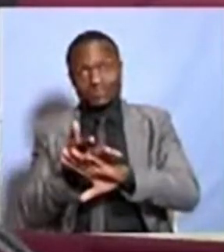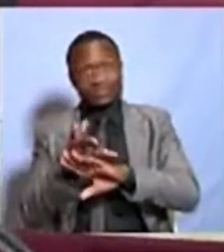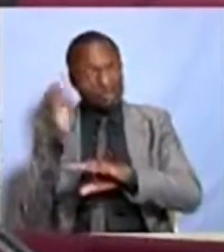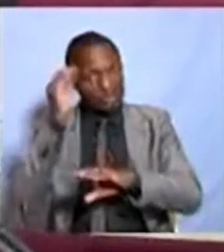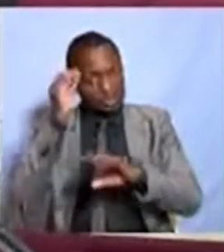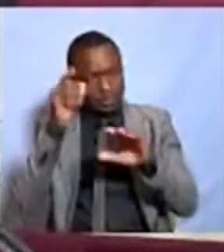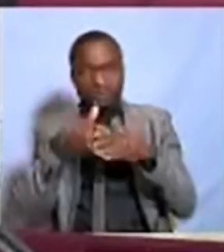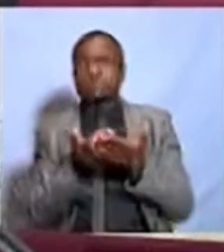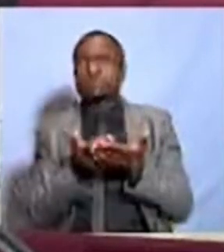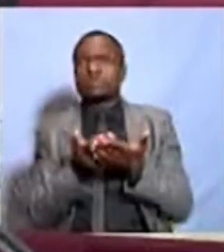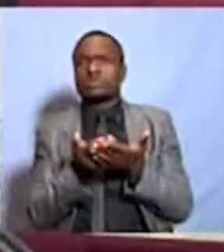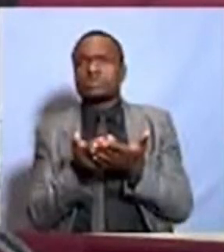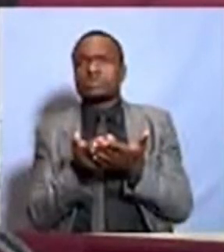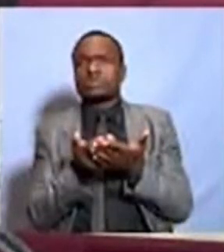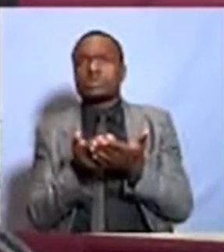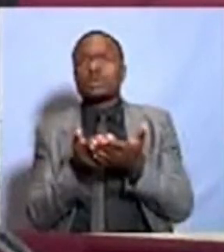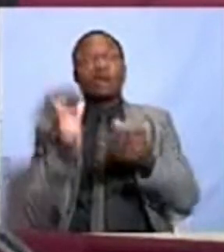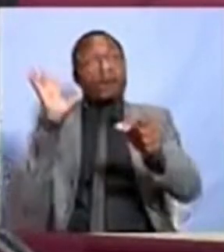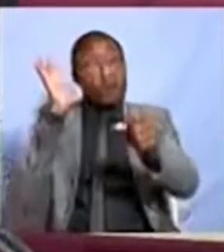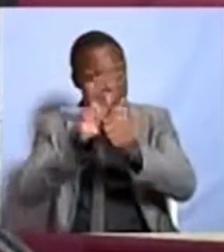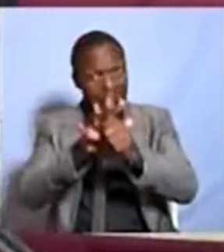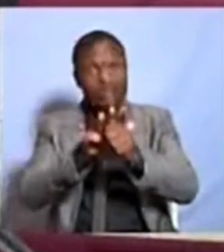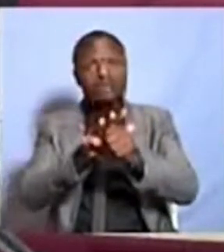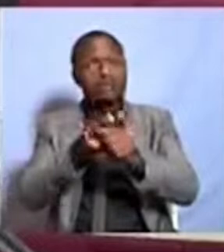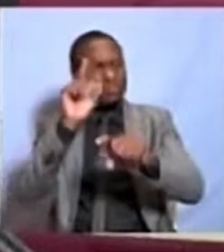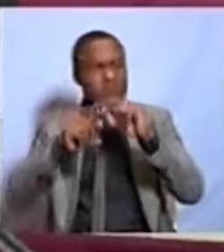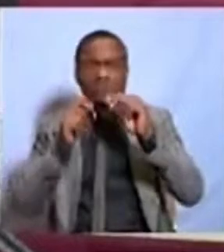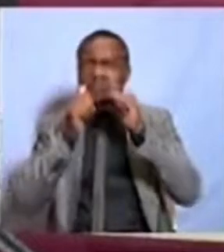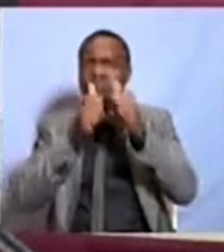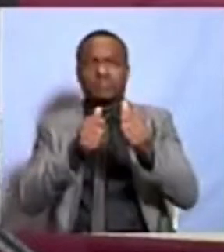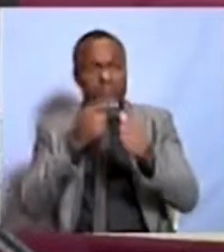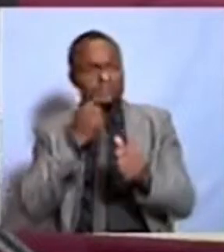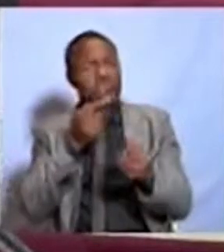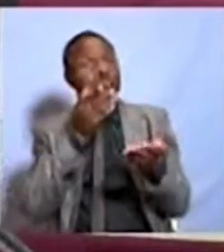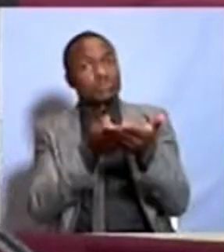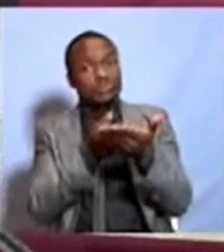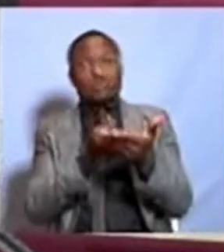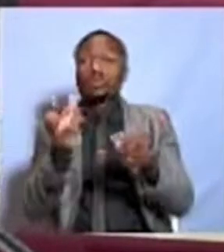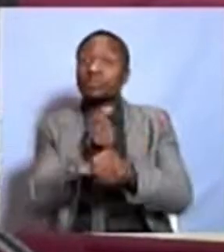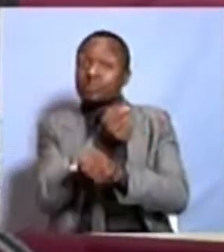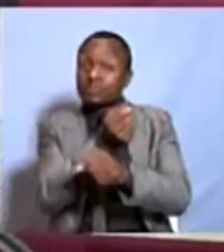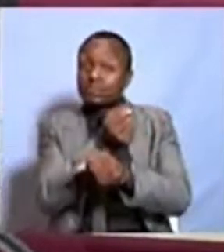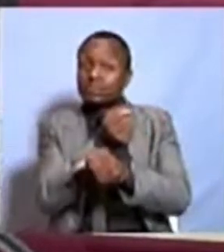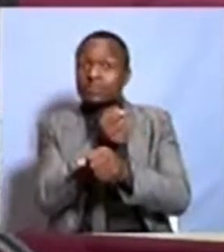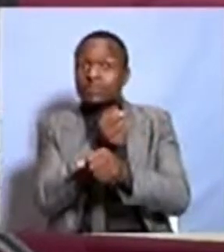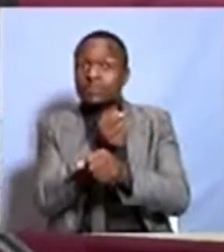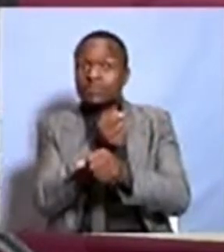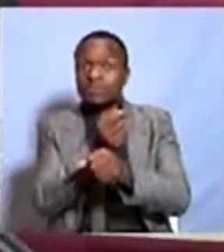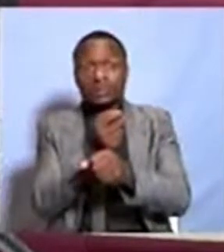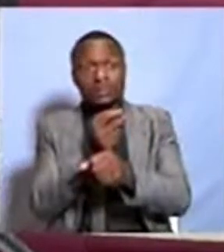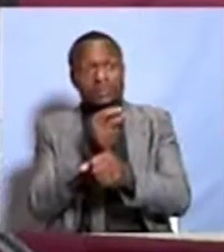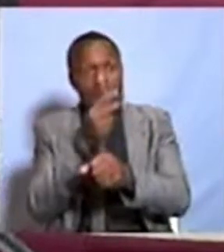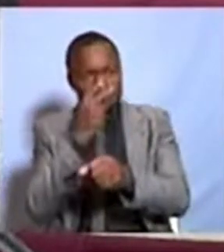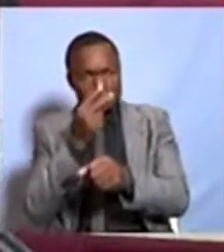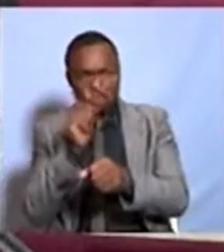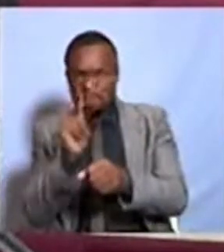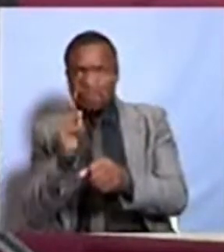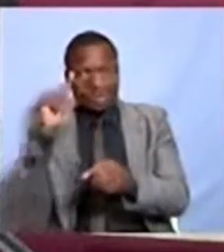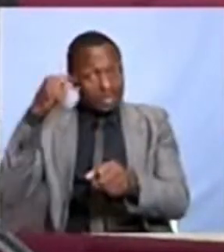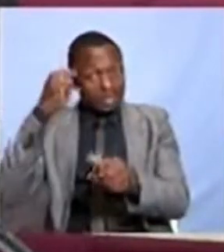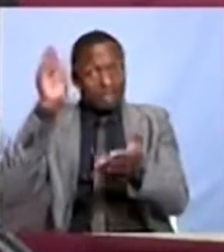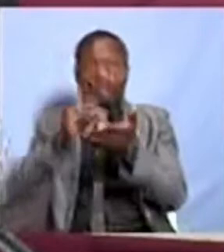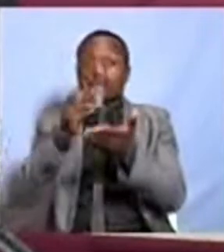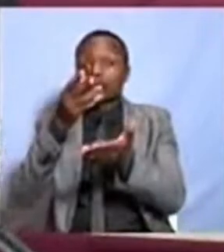how impactful we've been, because we can't follow through to say, okay, this was taken up. Even quantifying to say, oh, the government put that in